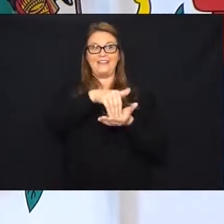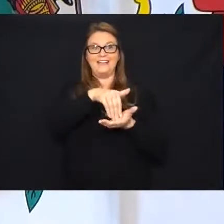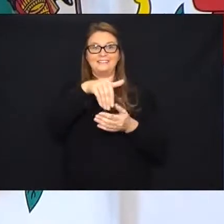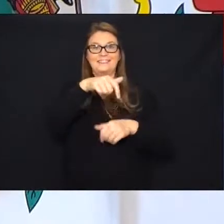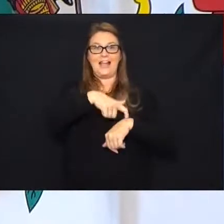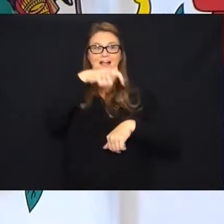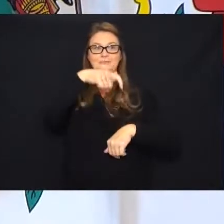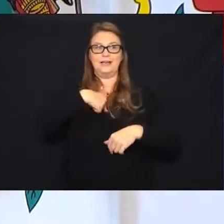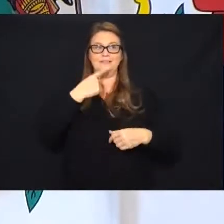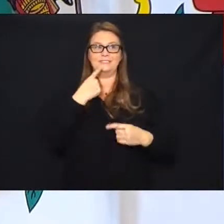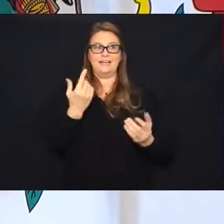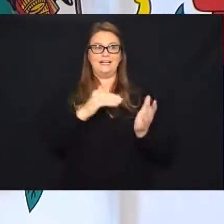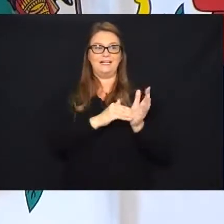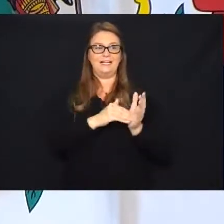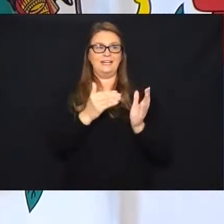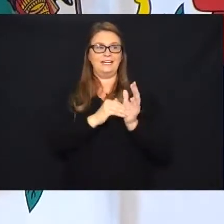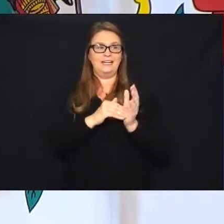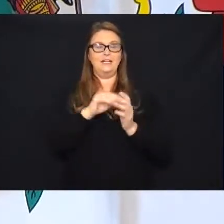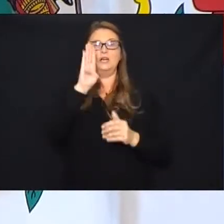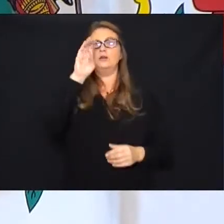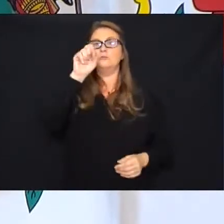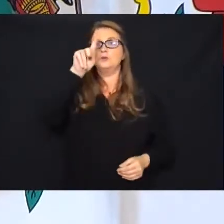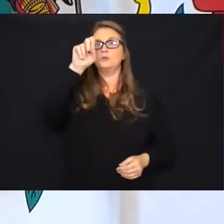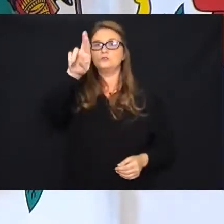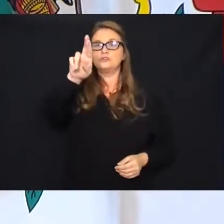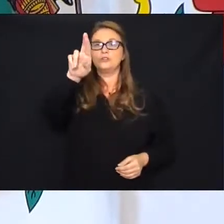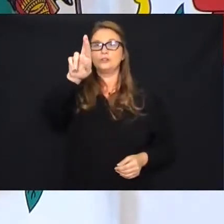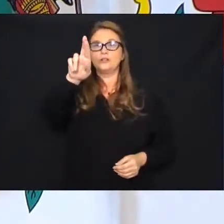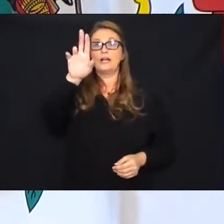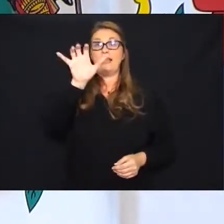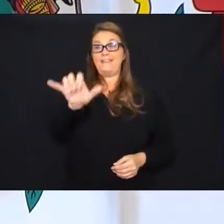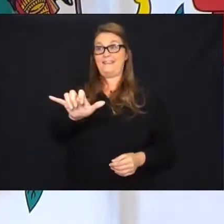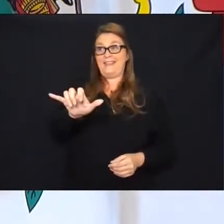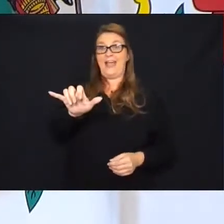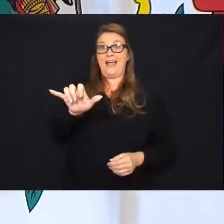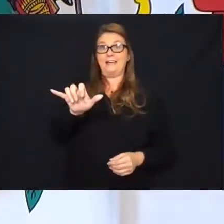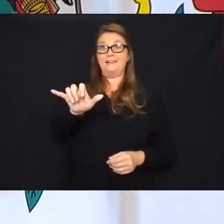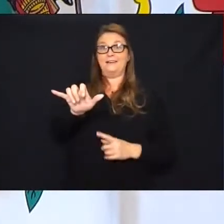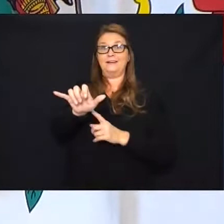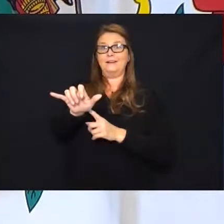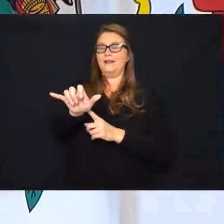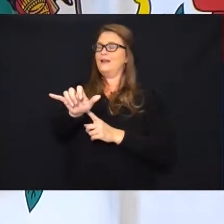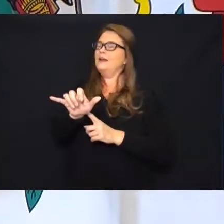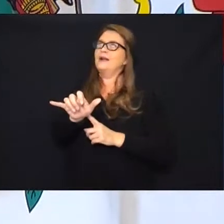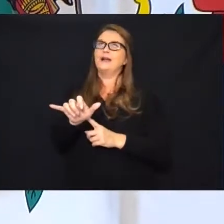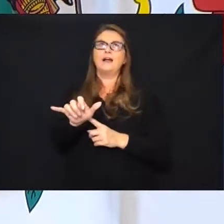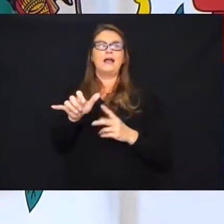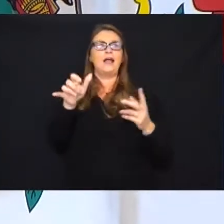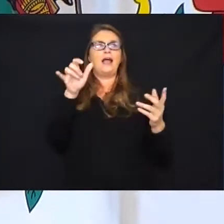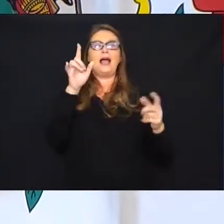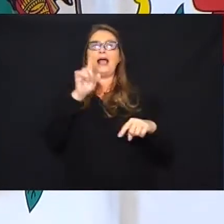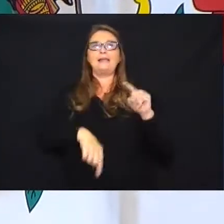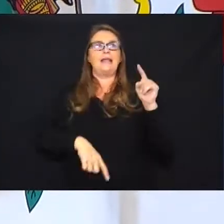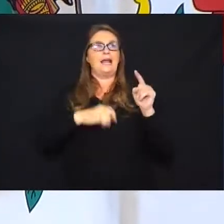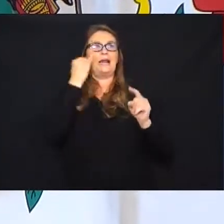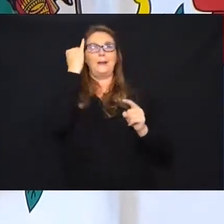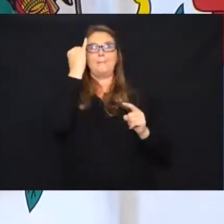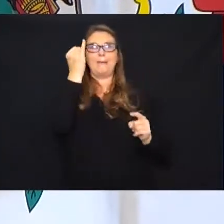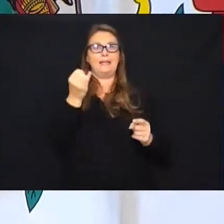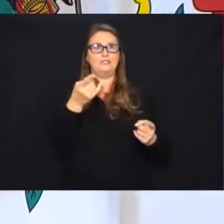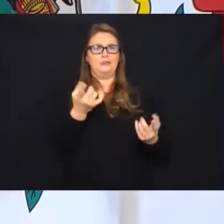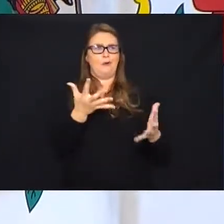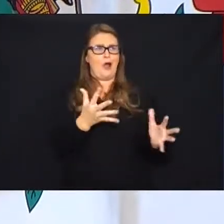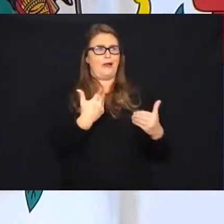times. The booster shot is the shot that I cannot possibly imagine if